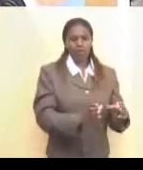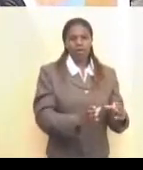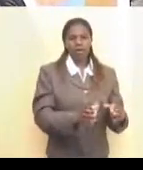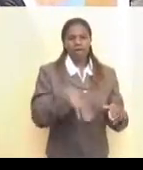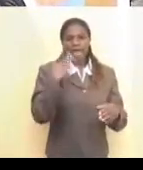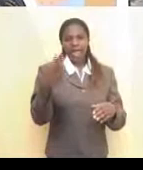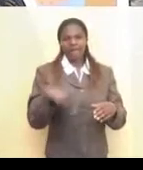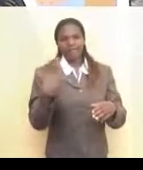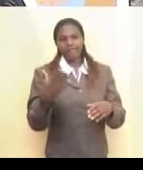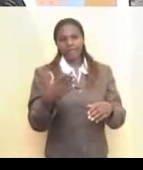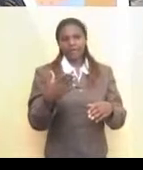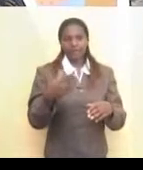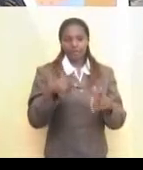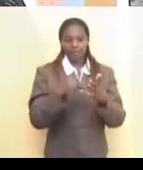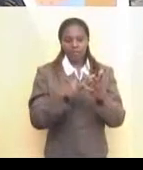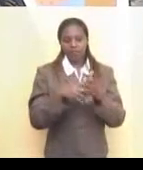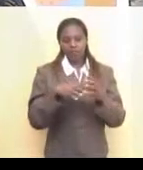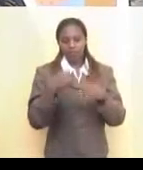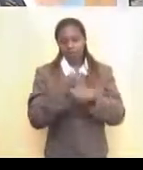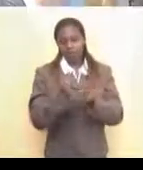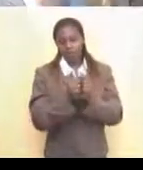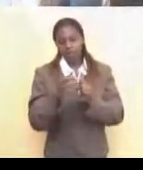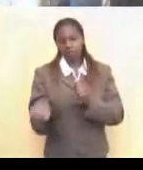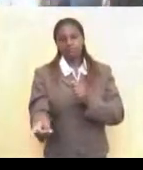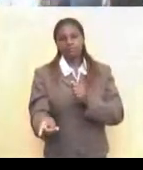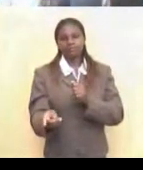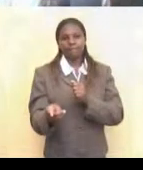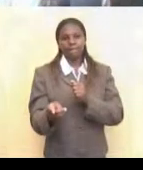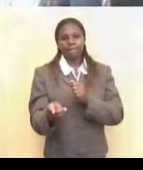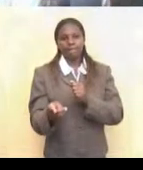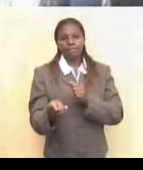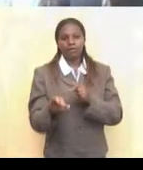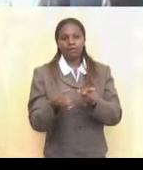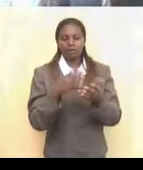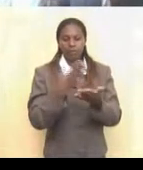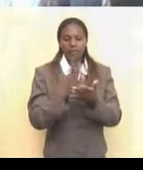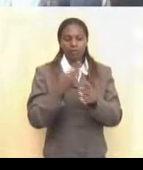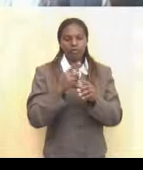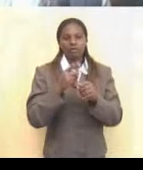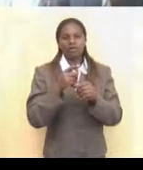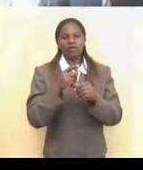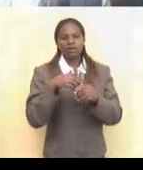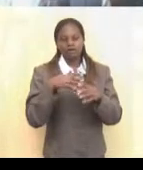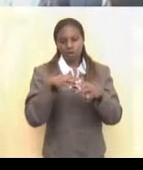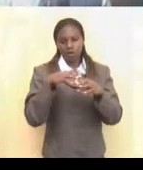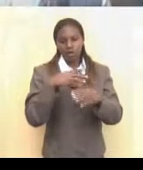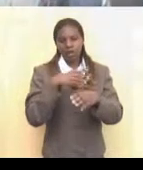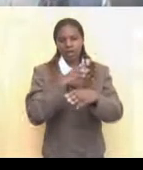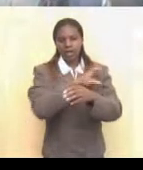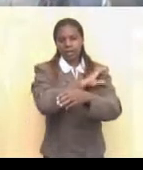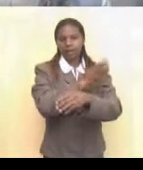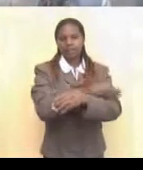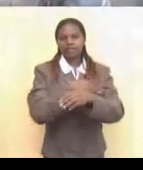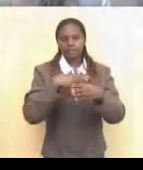almost every point of our engagement. As part of its institutional capacity building